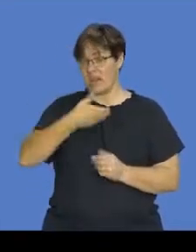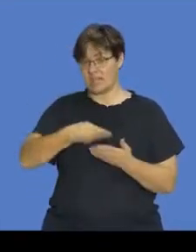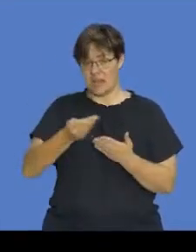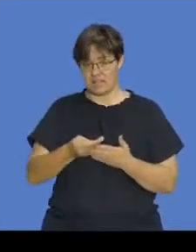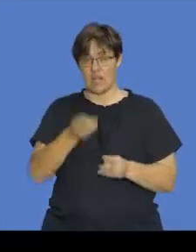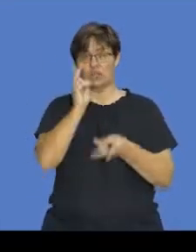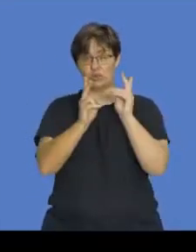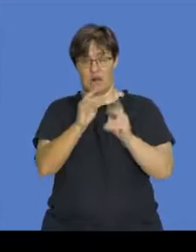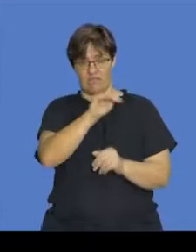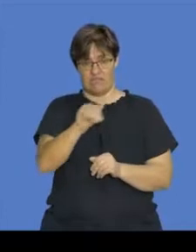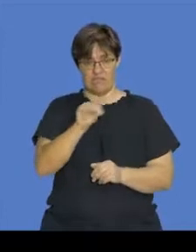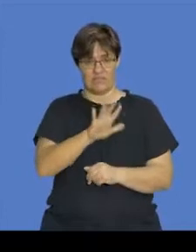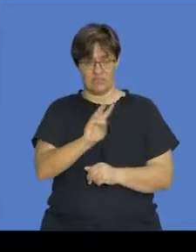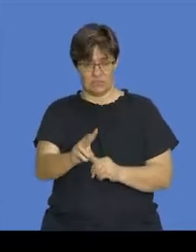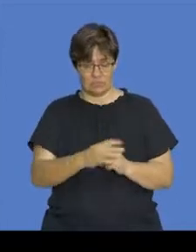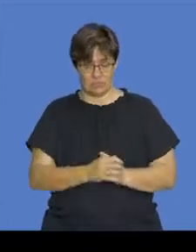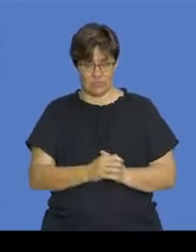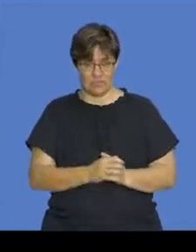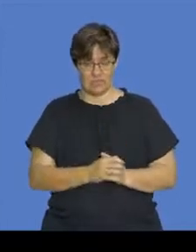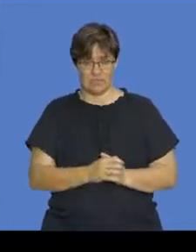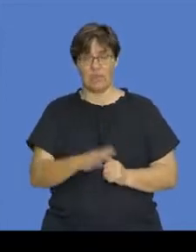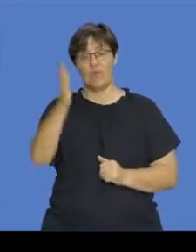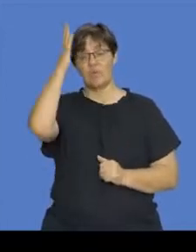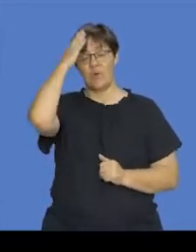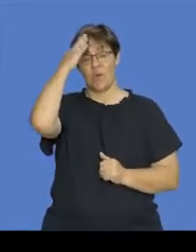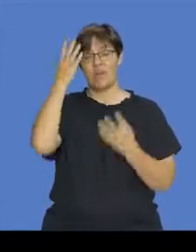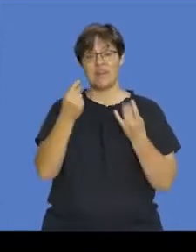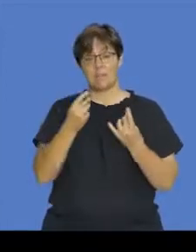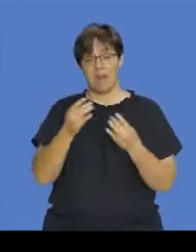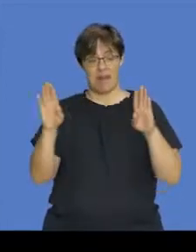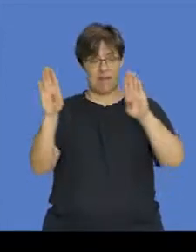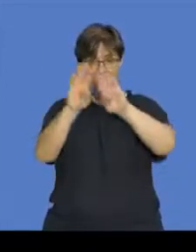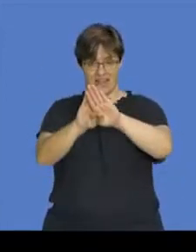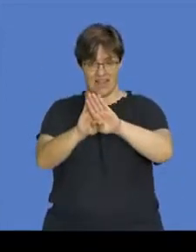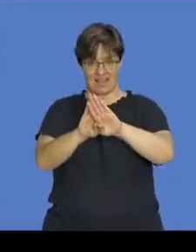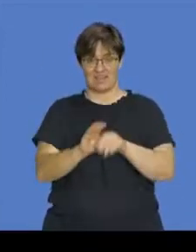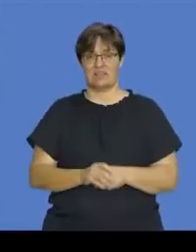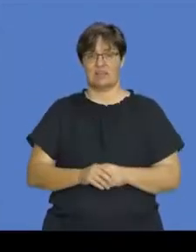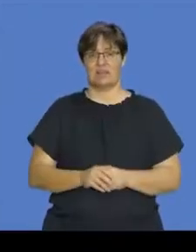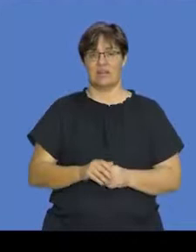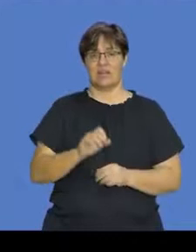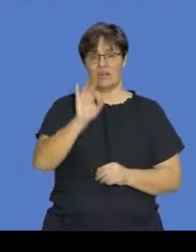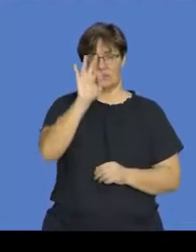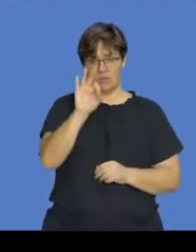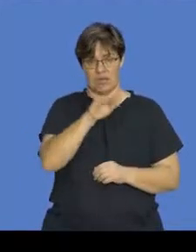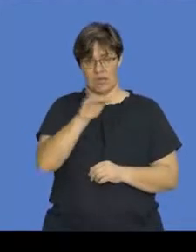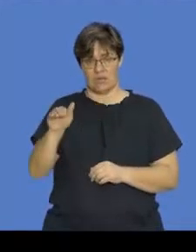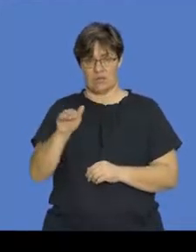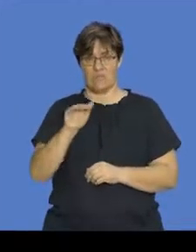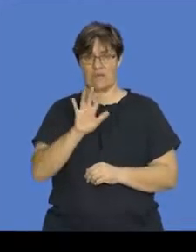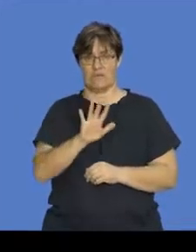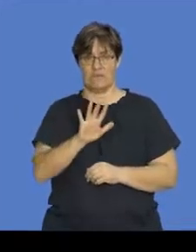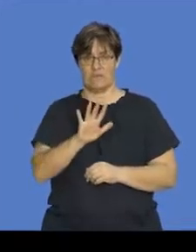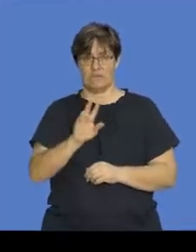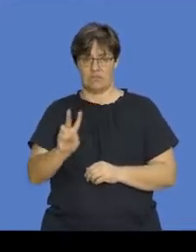was 12 out of 52, and we know that the number in the intersection is going to be 3 out